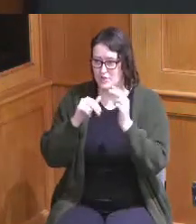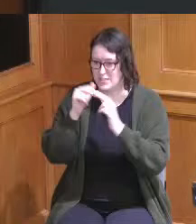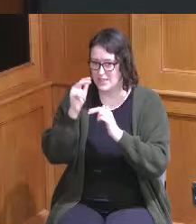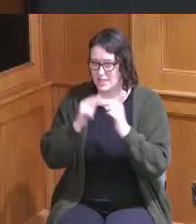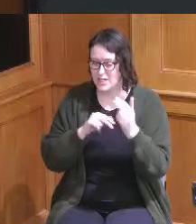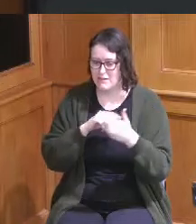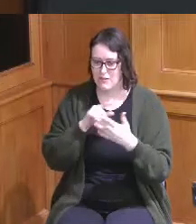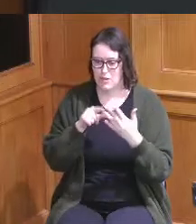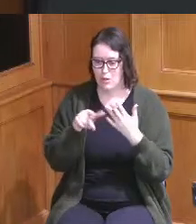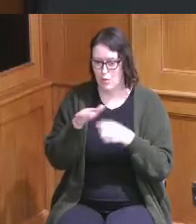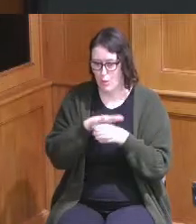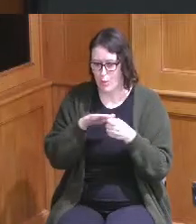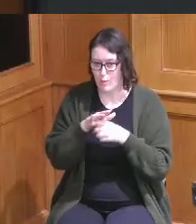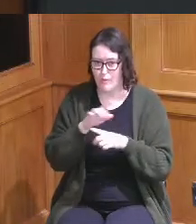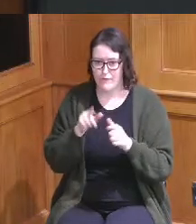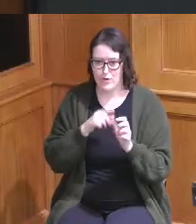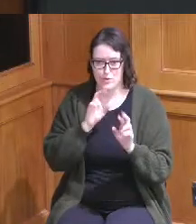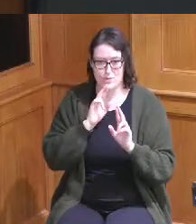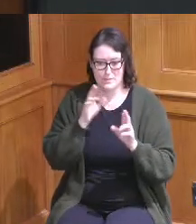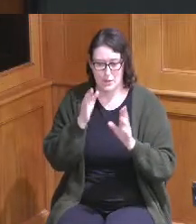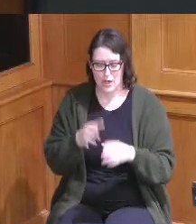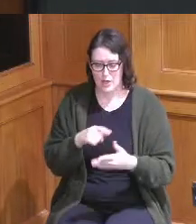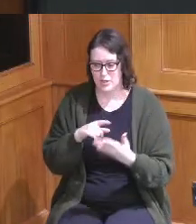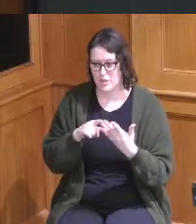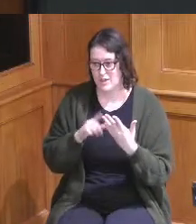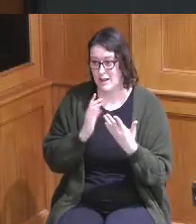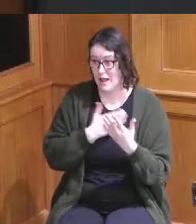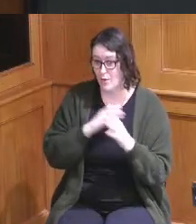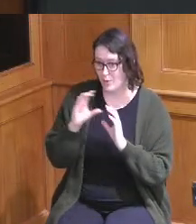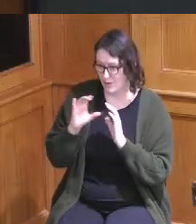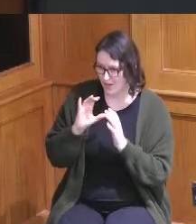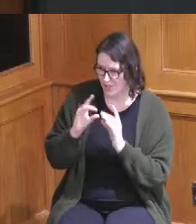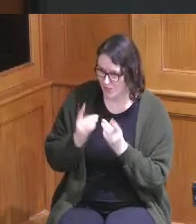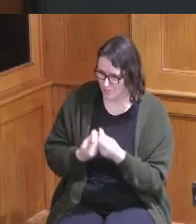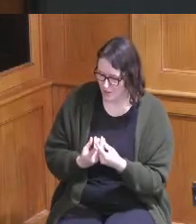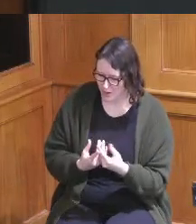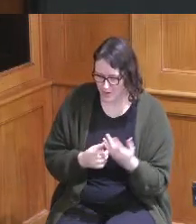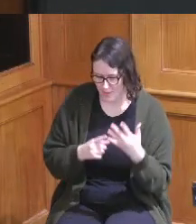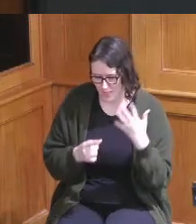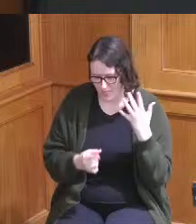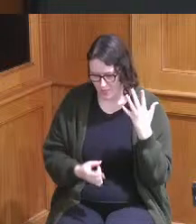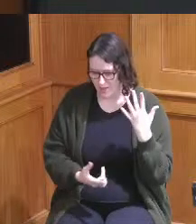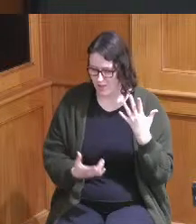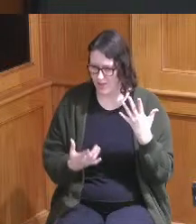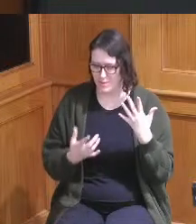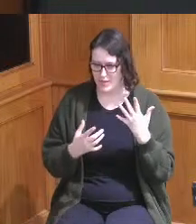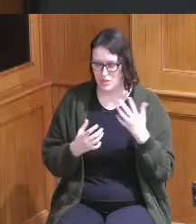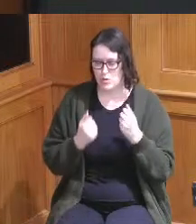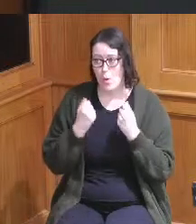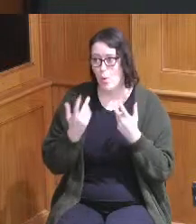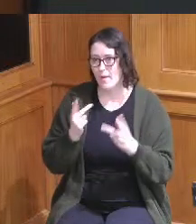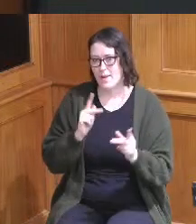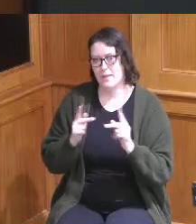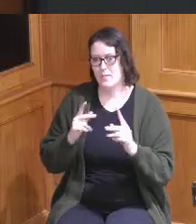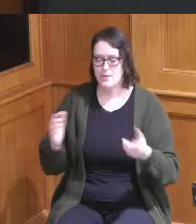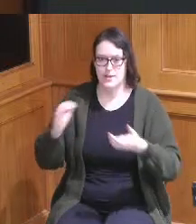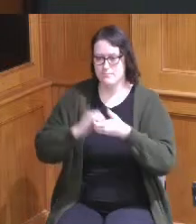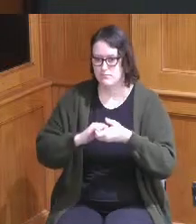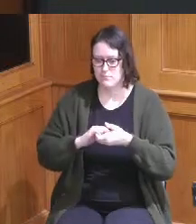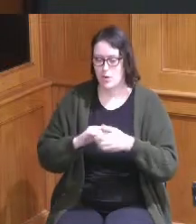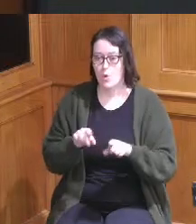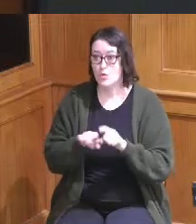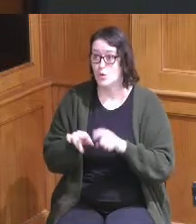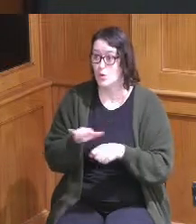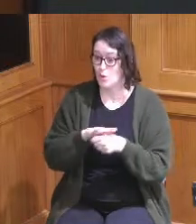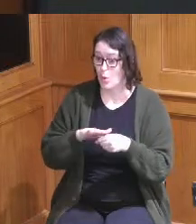local first responders, our comms department, the list goes on, and the local officials